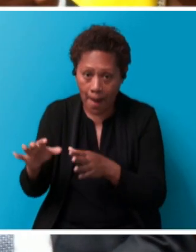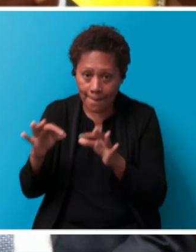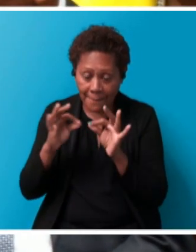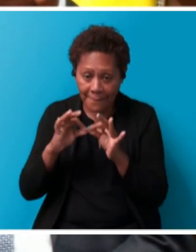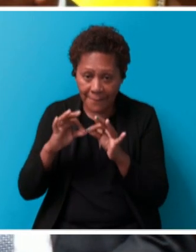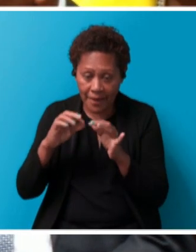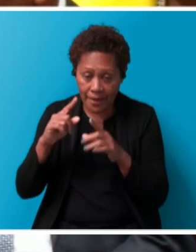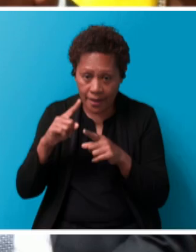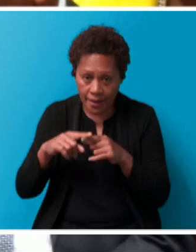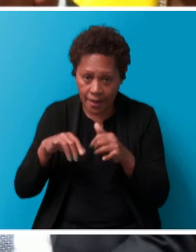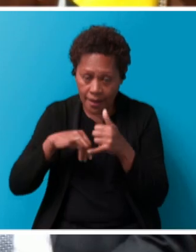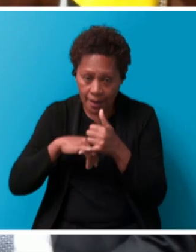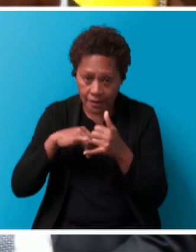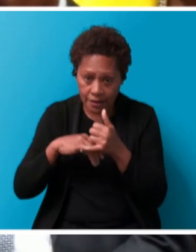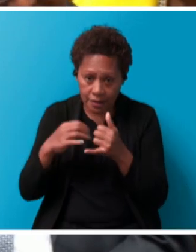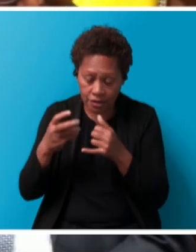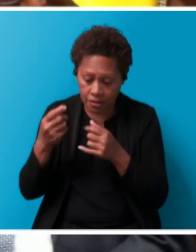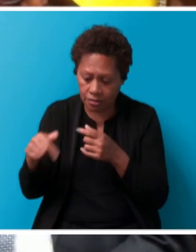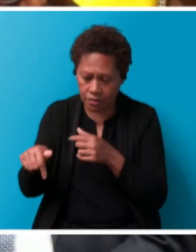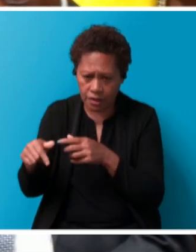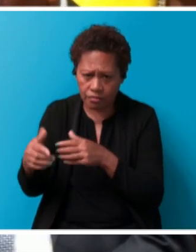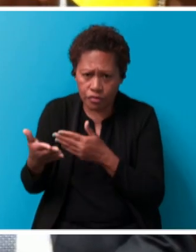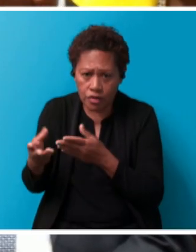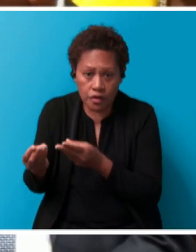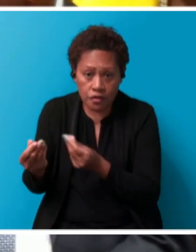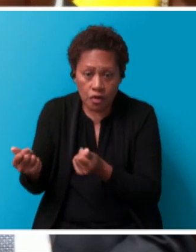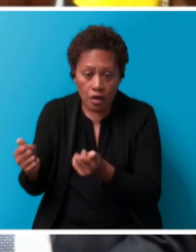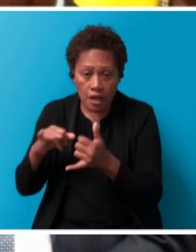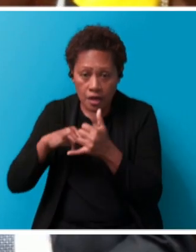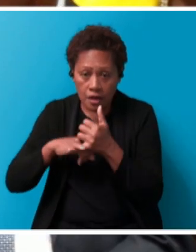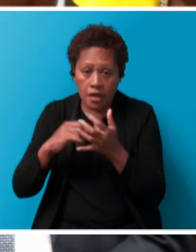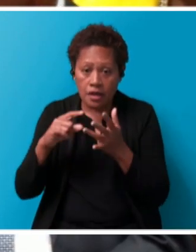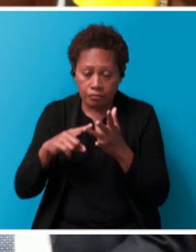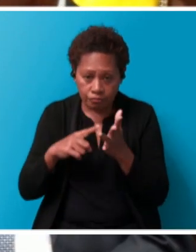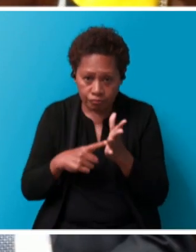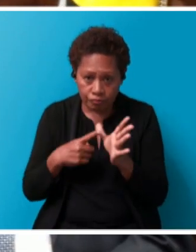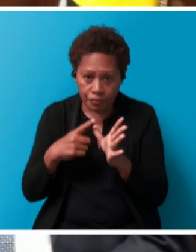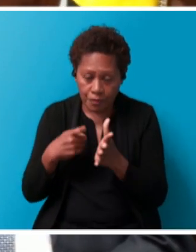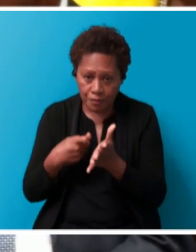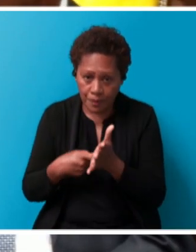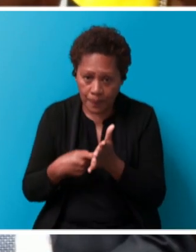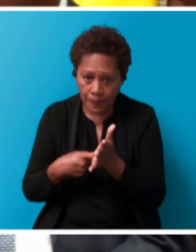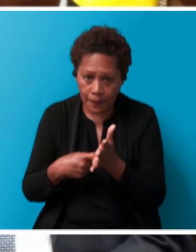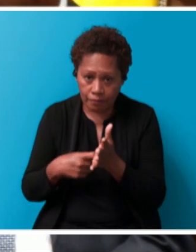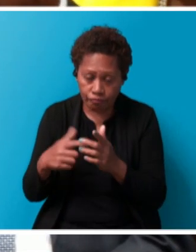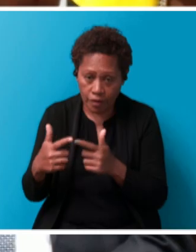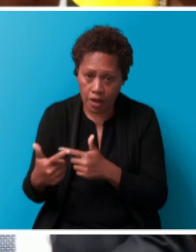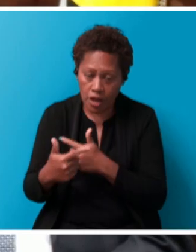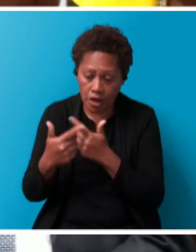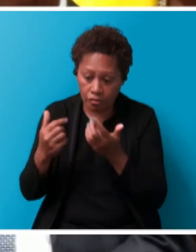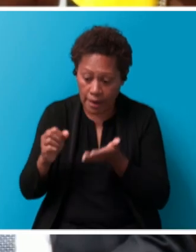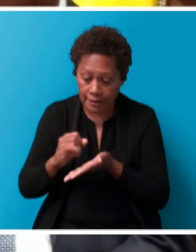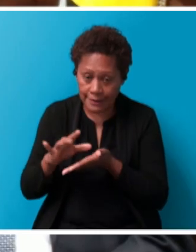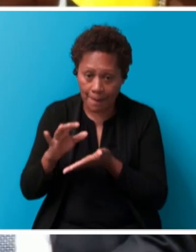allow smooth integration of the solar PV and diesel generator and stabilize the grid supply. Mr. Speaker, sir,